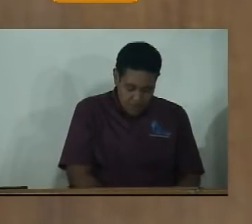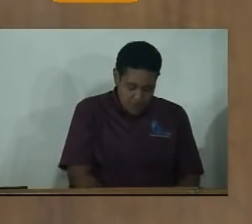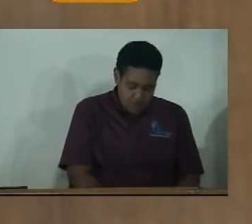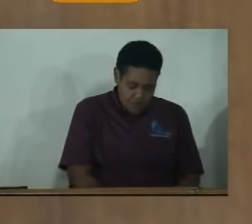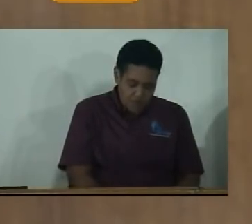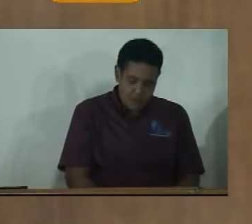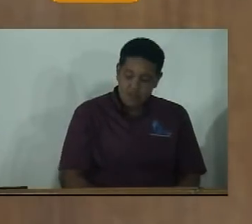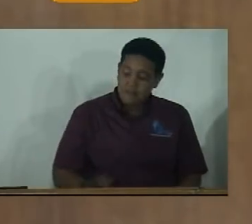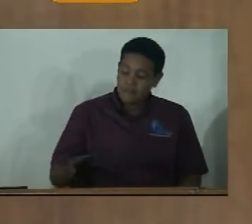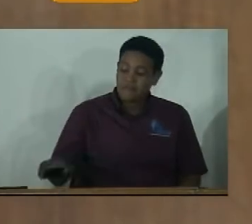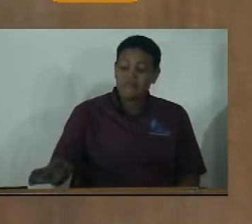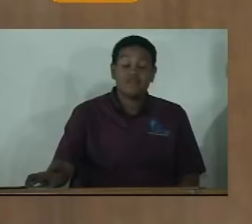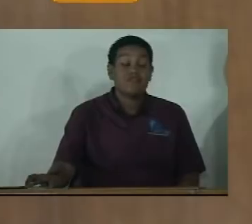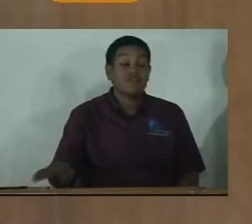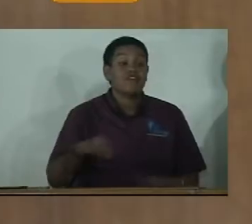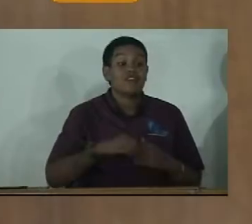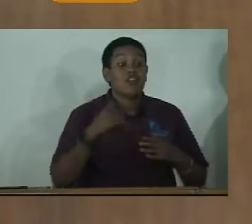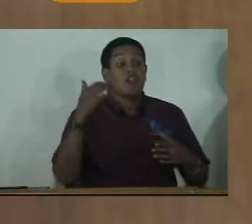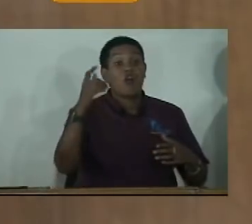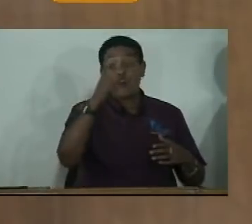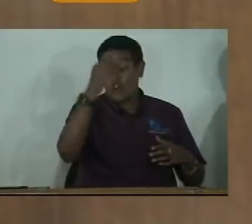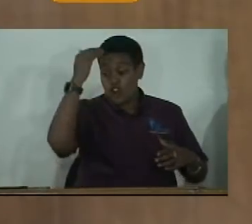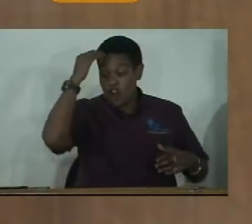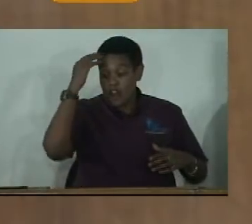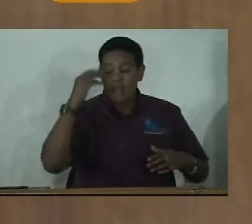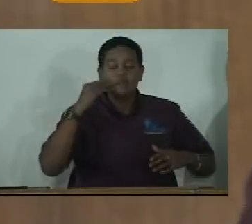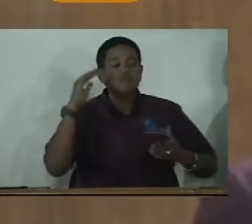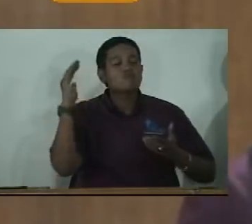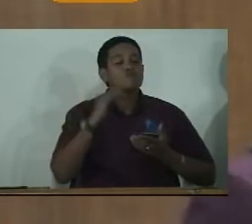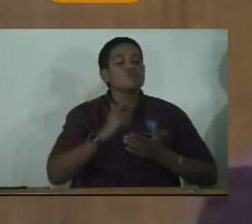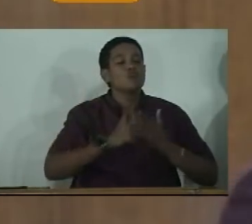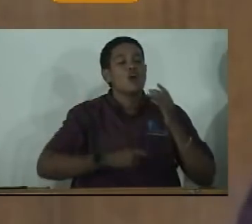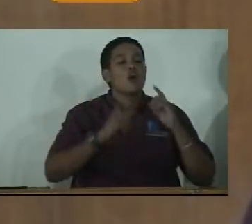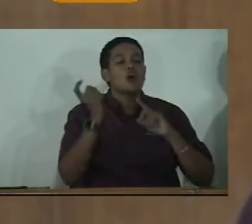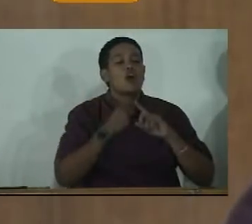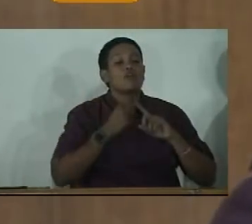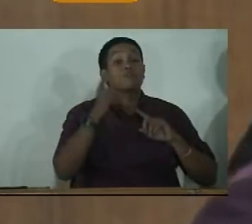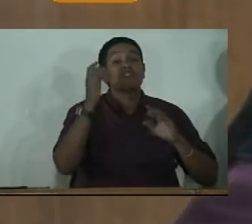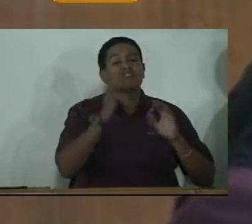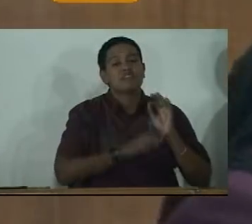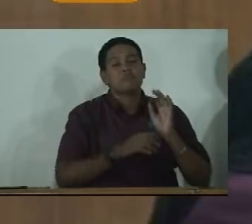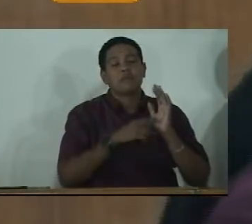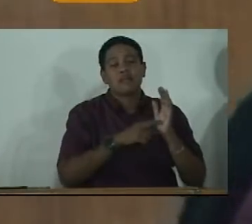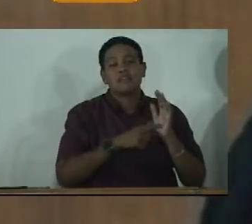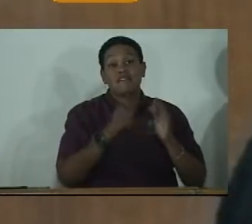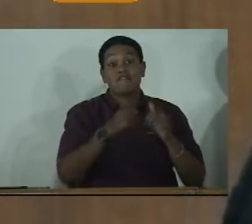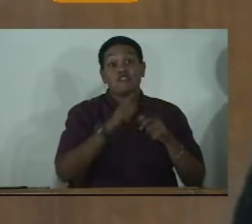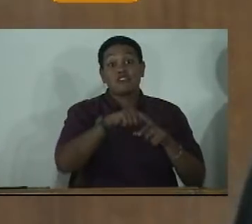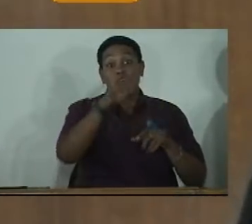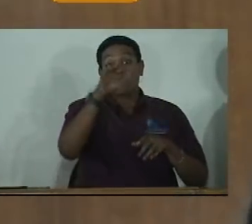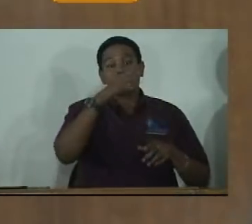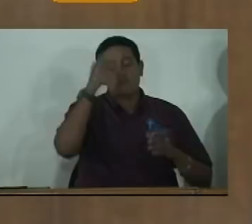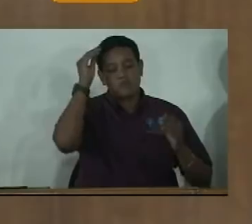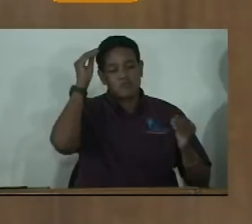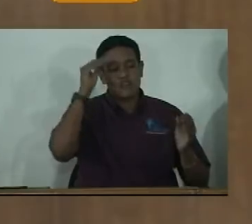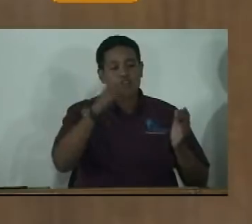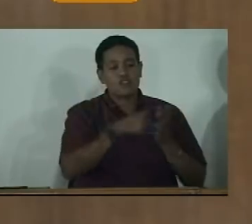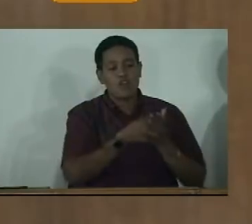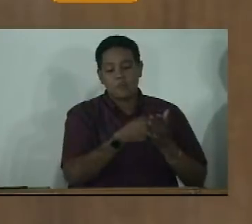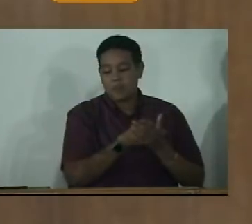costs automatically. I'll make a simple example. The first time your mom taught you how to make dumpling, most of the flour